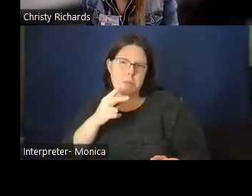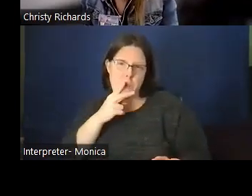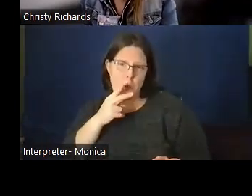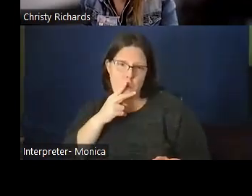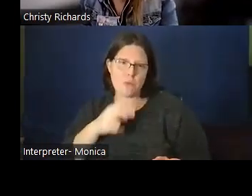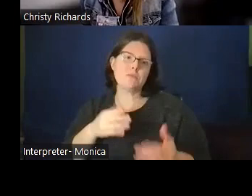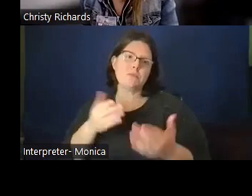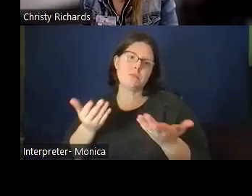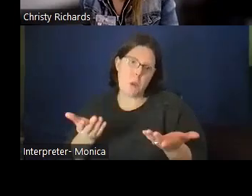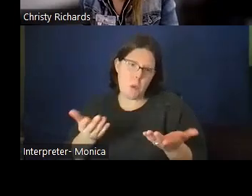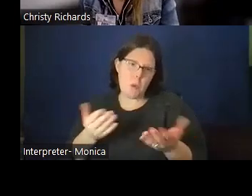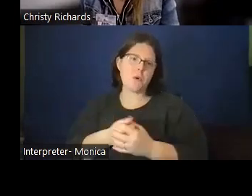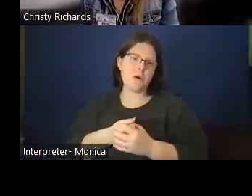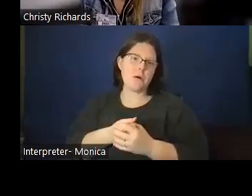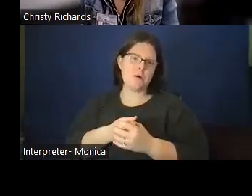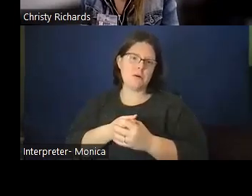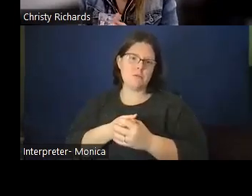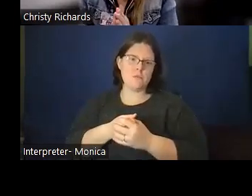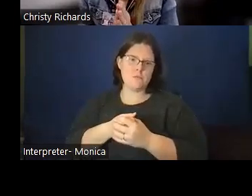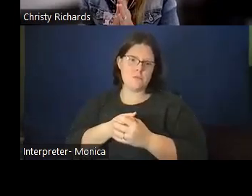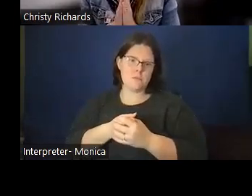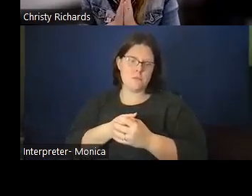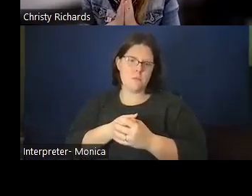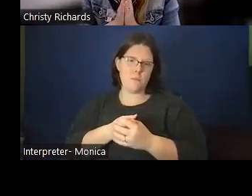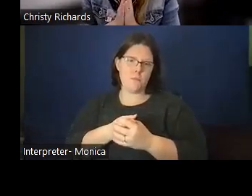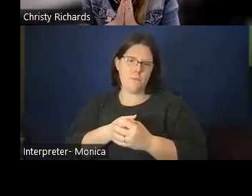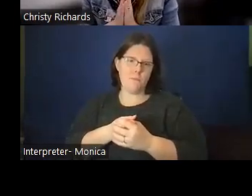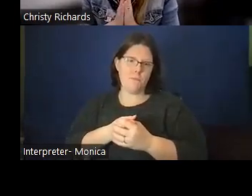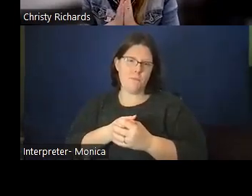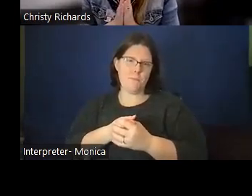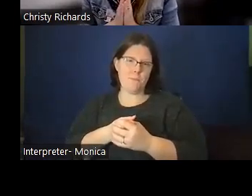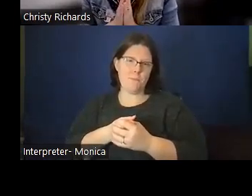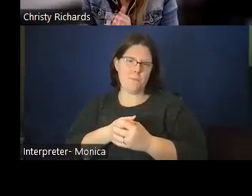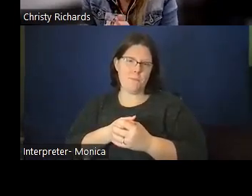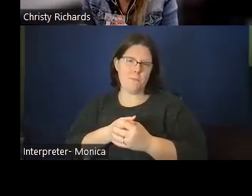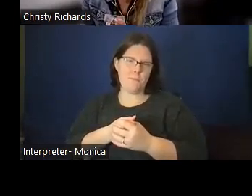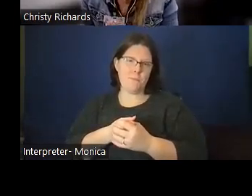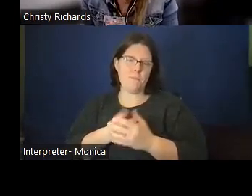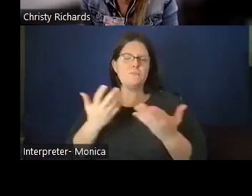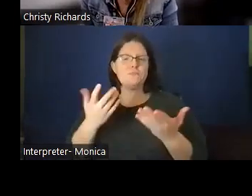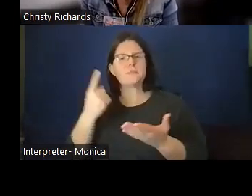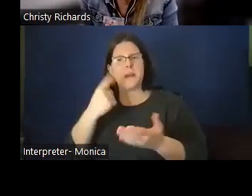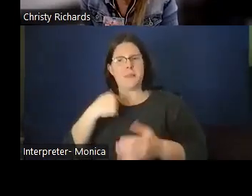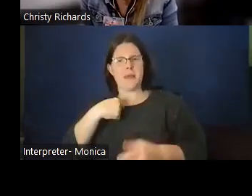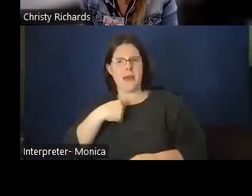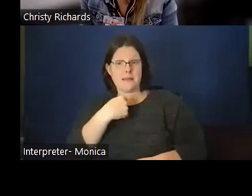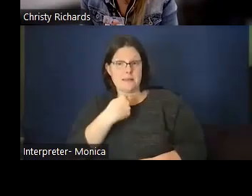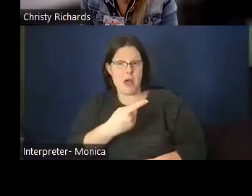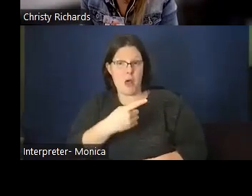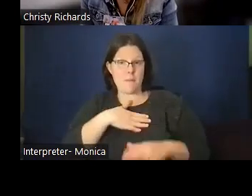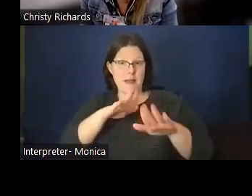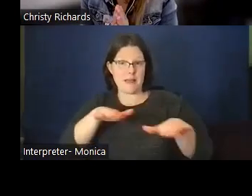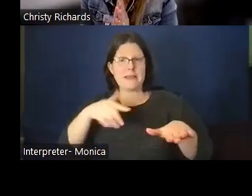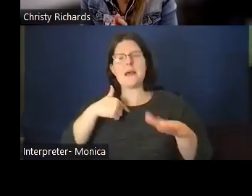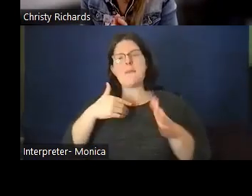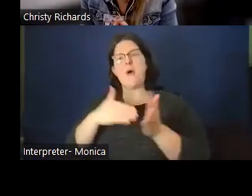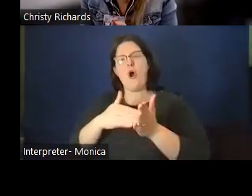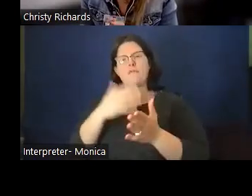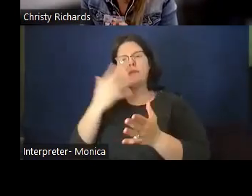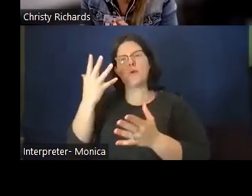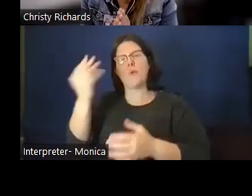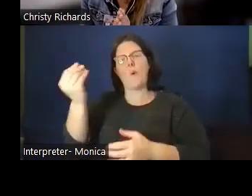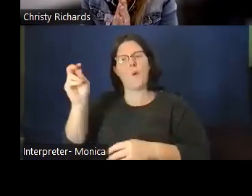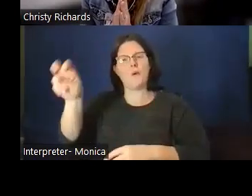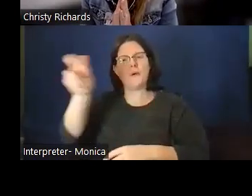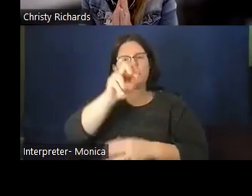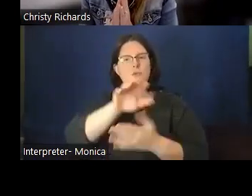of nicotine. One of the things I tell my kids, and maybe it's because I'm in their school system so often and they all know that